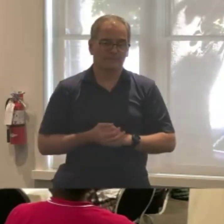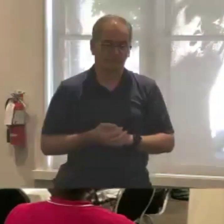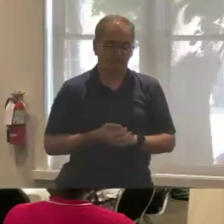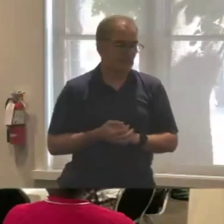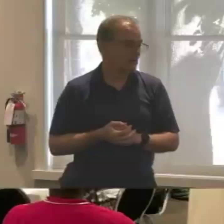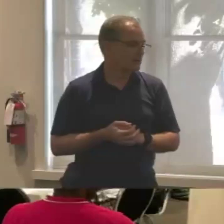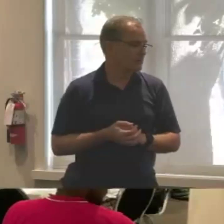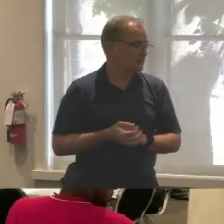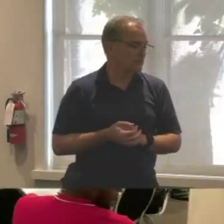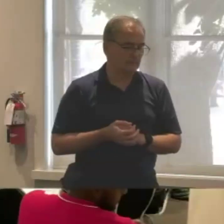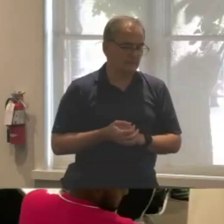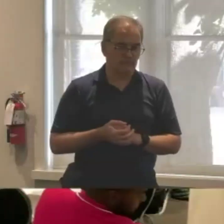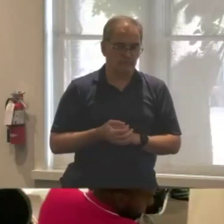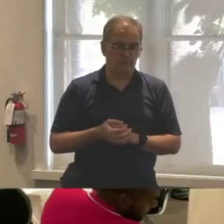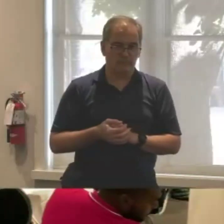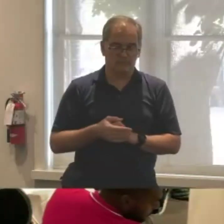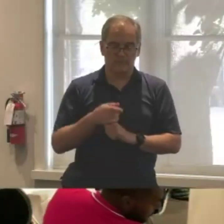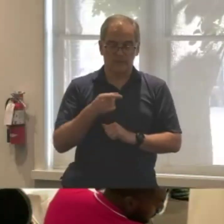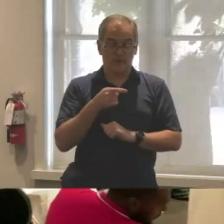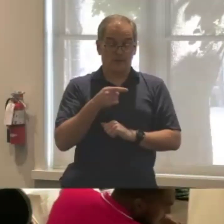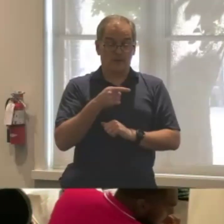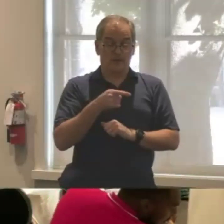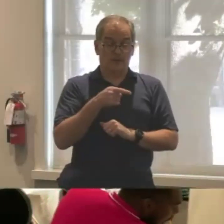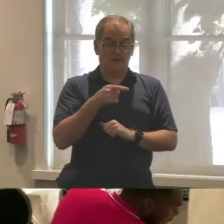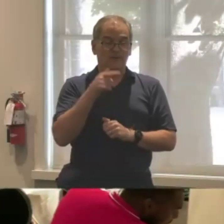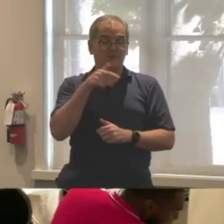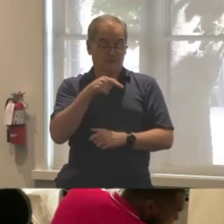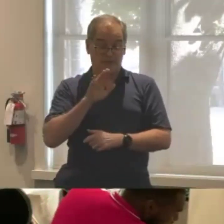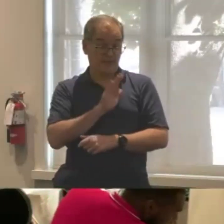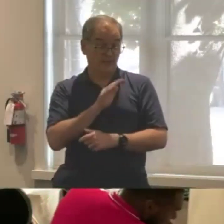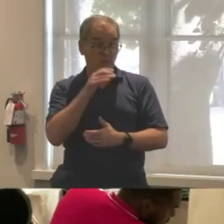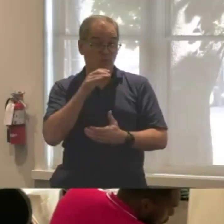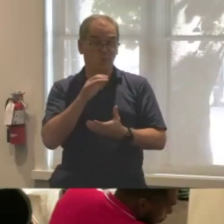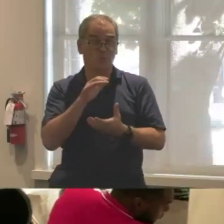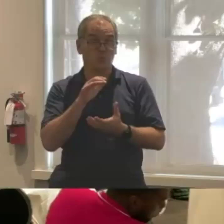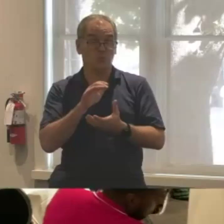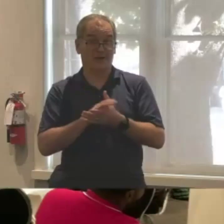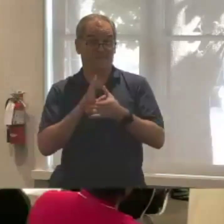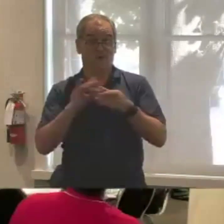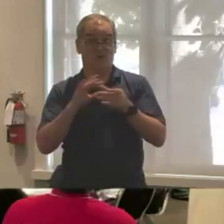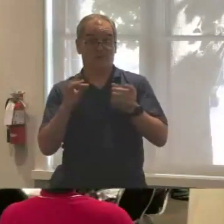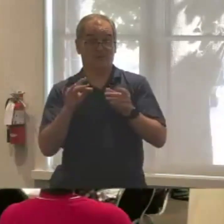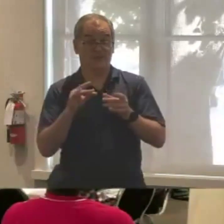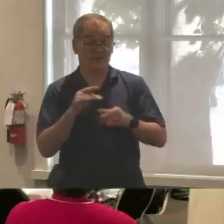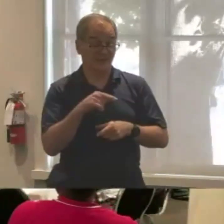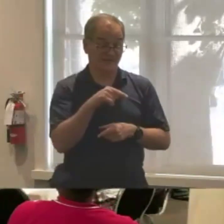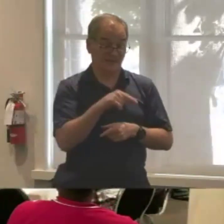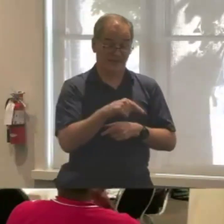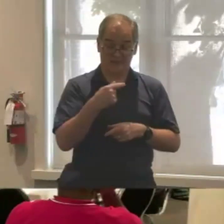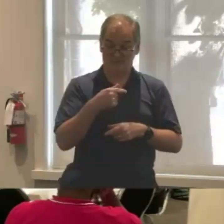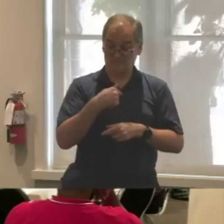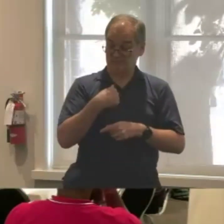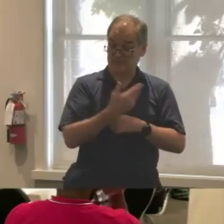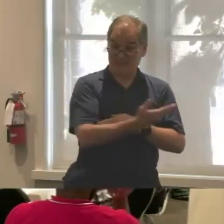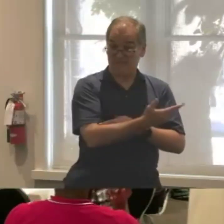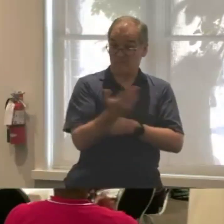Mijan says, get out of bed every day and go to work with a smile on my face. That makes